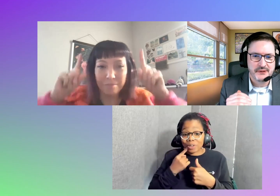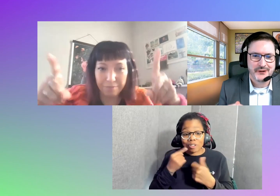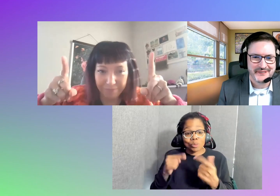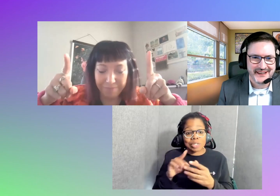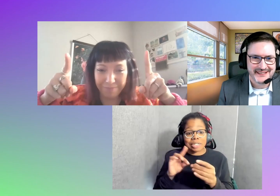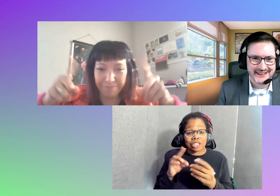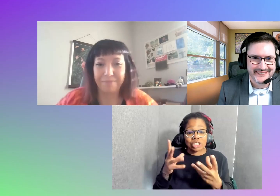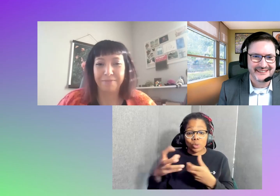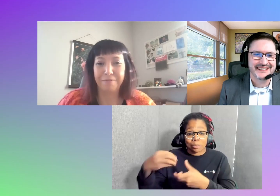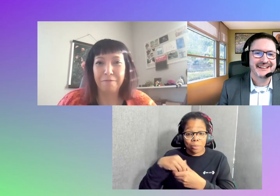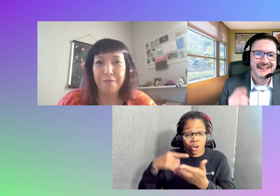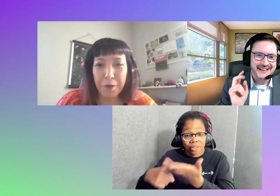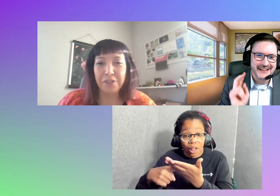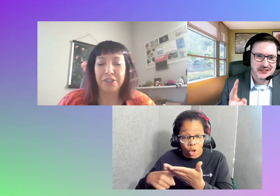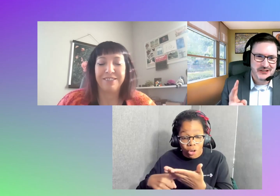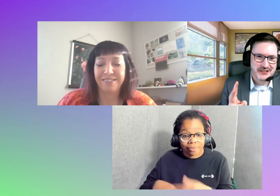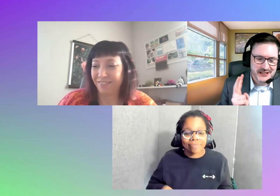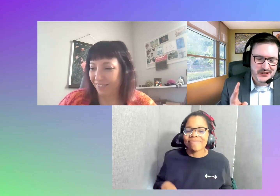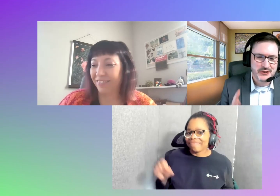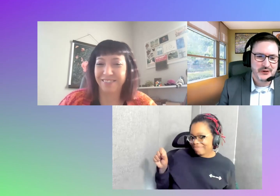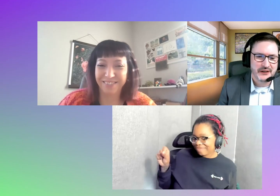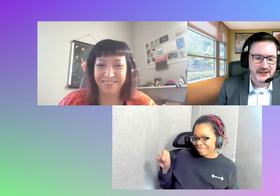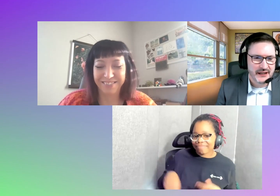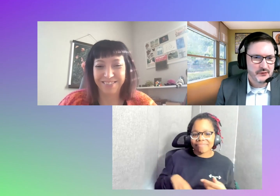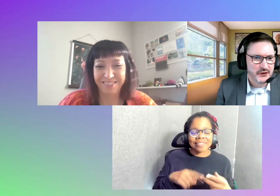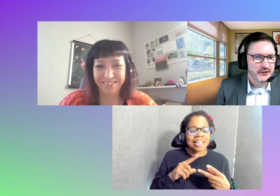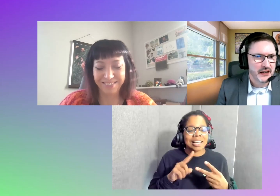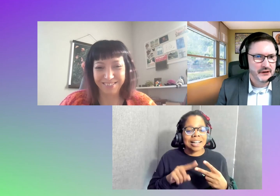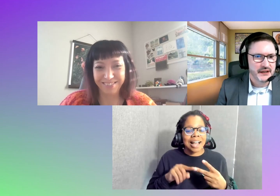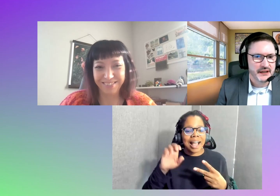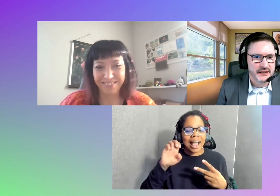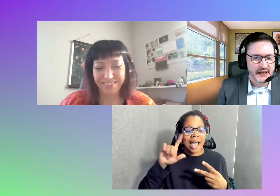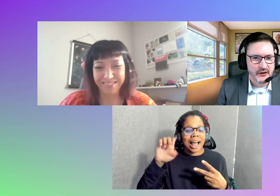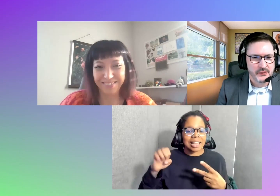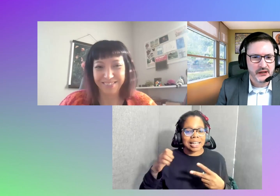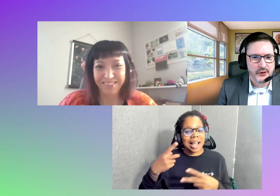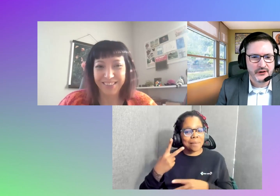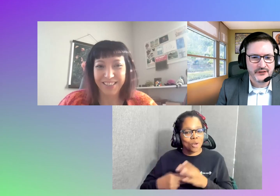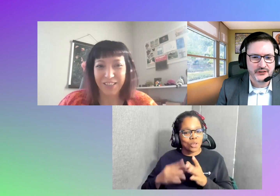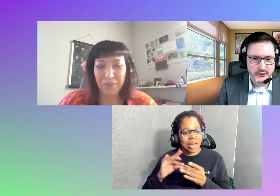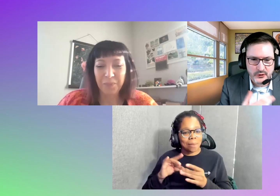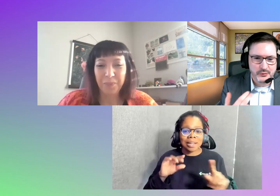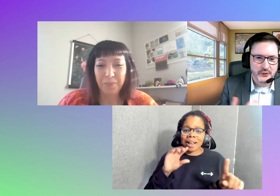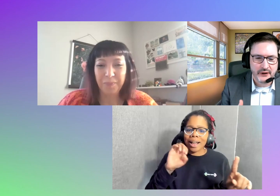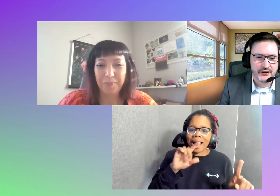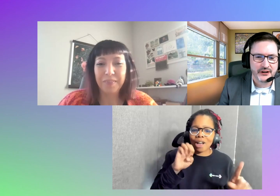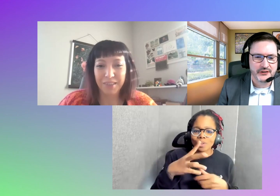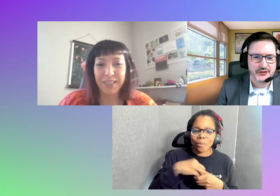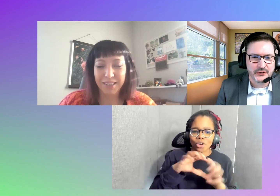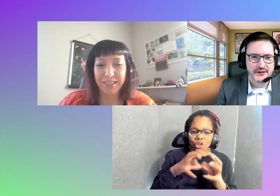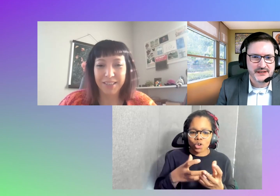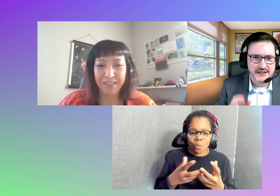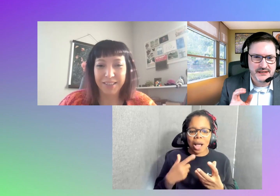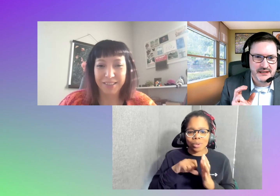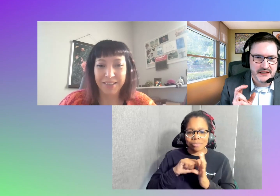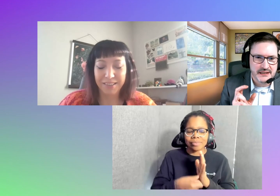wants to be part of that dialogue. Very much. Two, Elle and I were both commenting, and Elle being part of this group, I'm going to